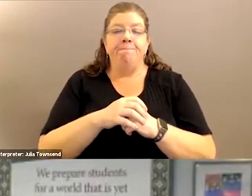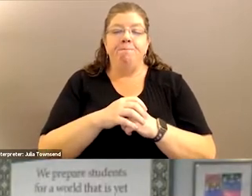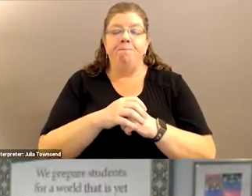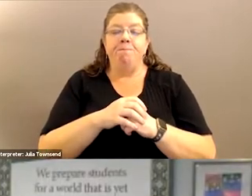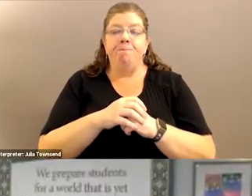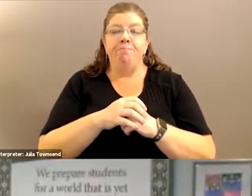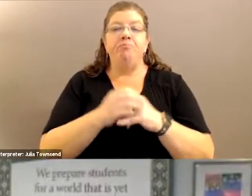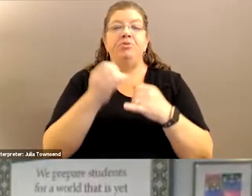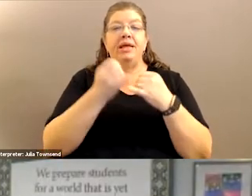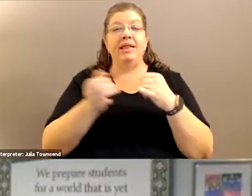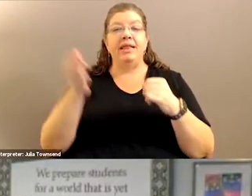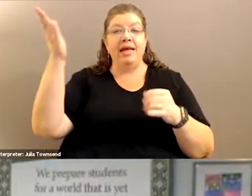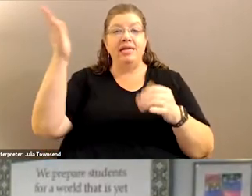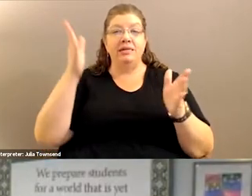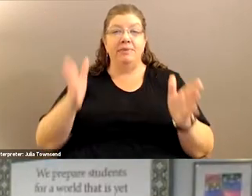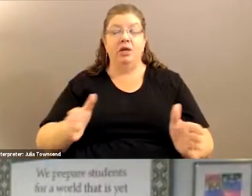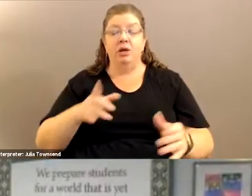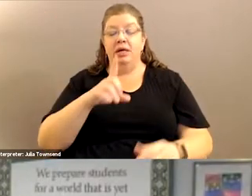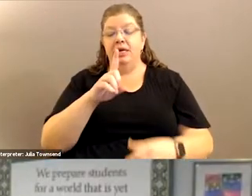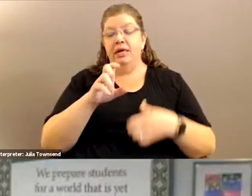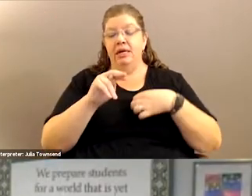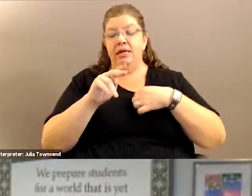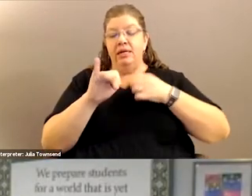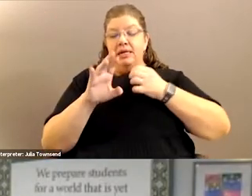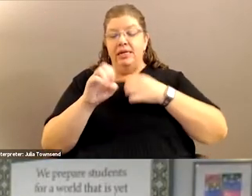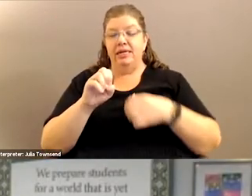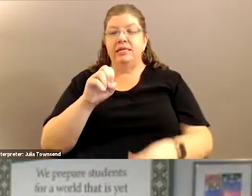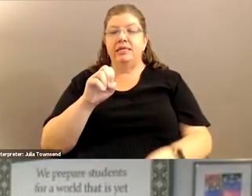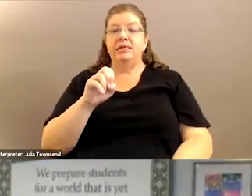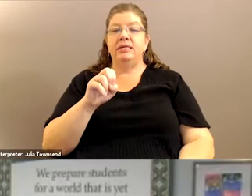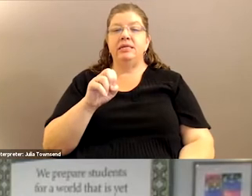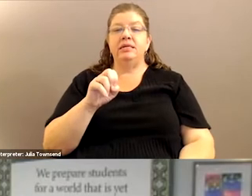the last speaker is denise jaime